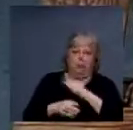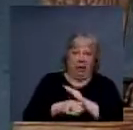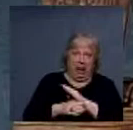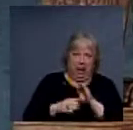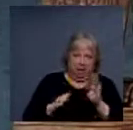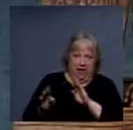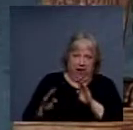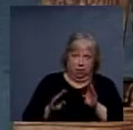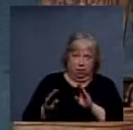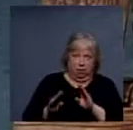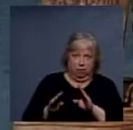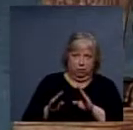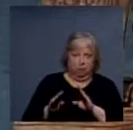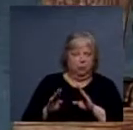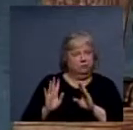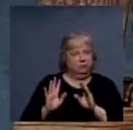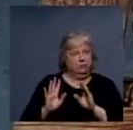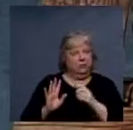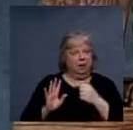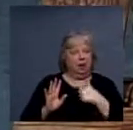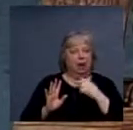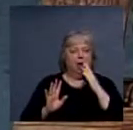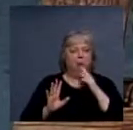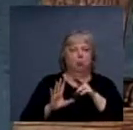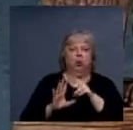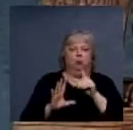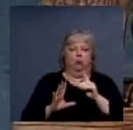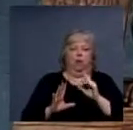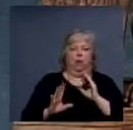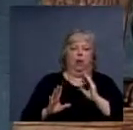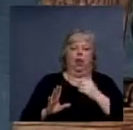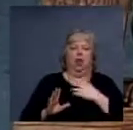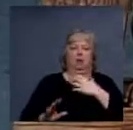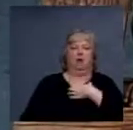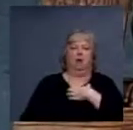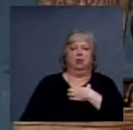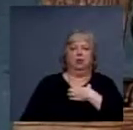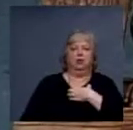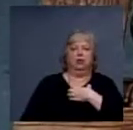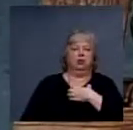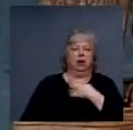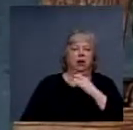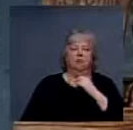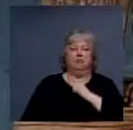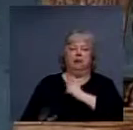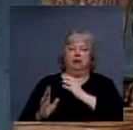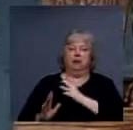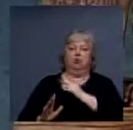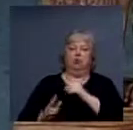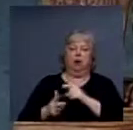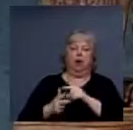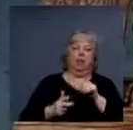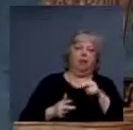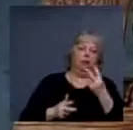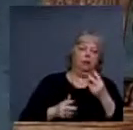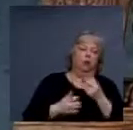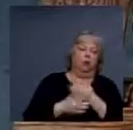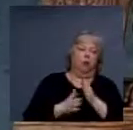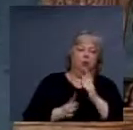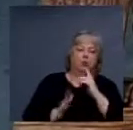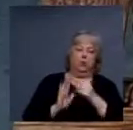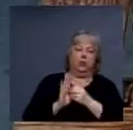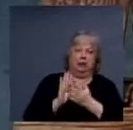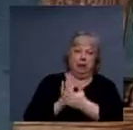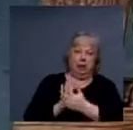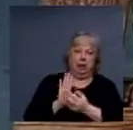I would withdraw my opposition if the senator and his partners would stipulate, and